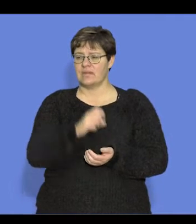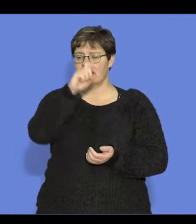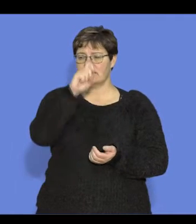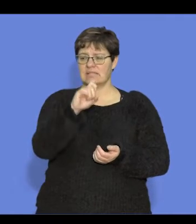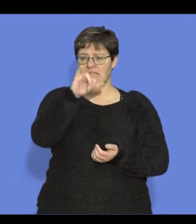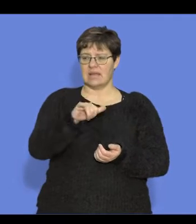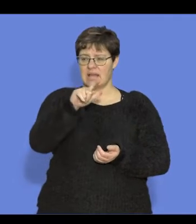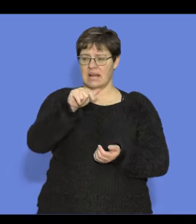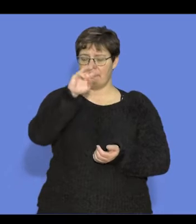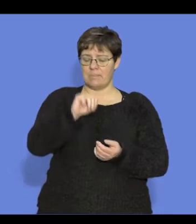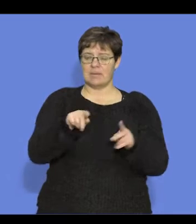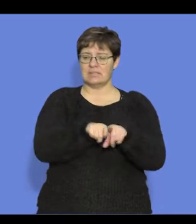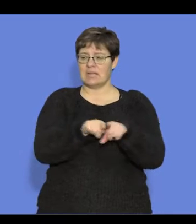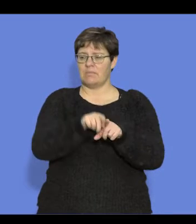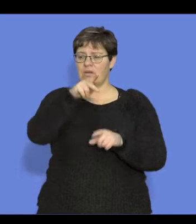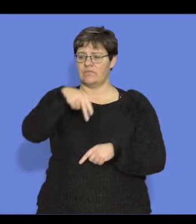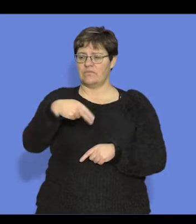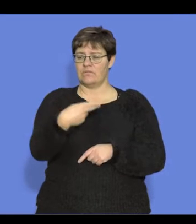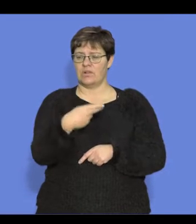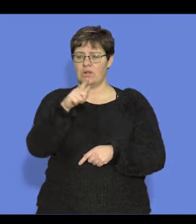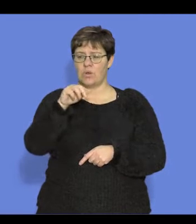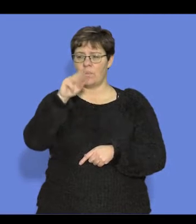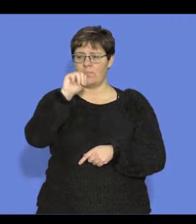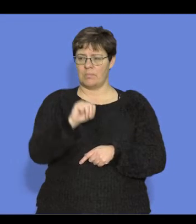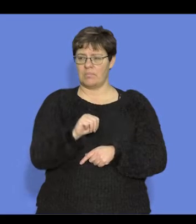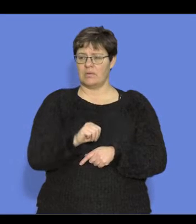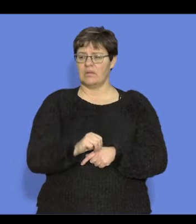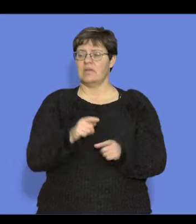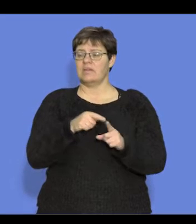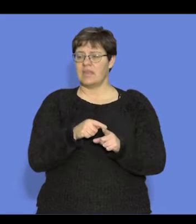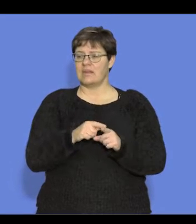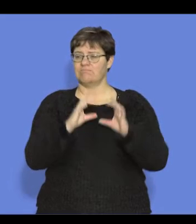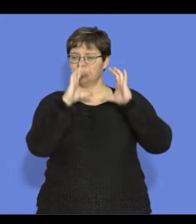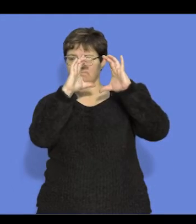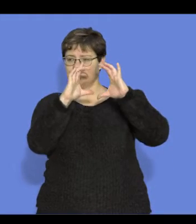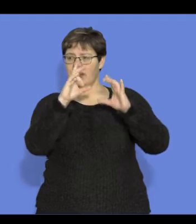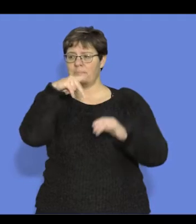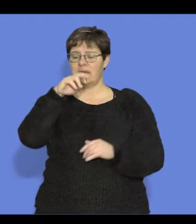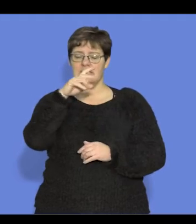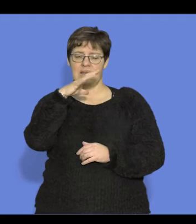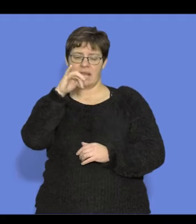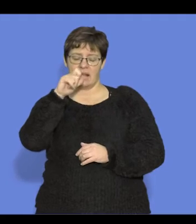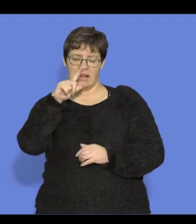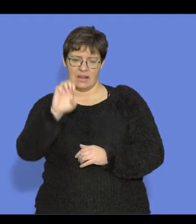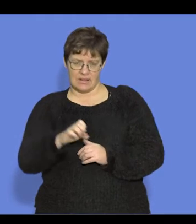the endodermis and pericycle around the vascular cylinder.